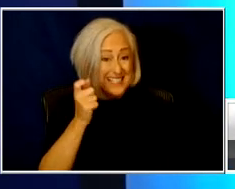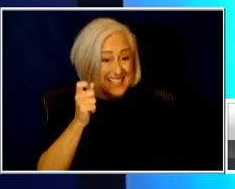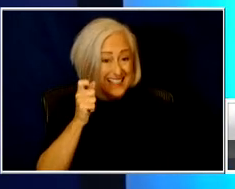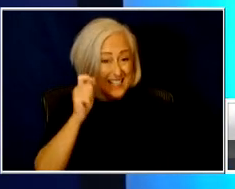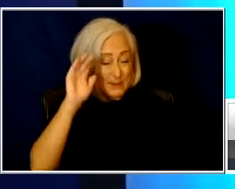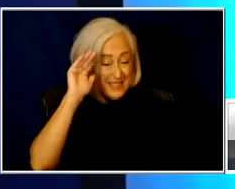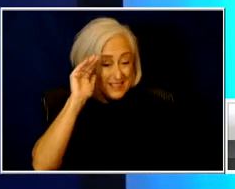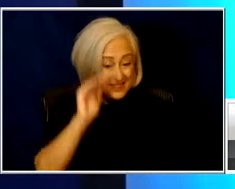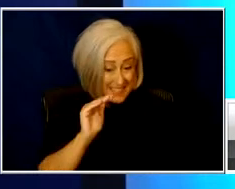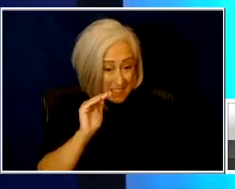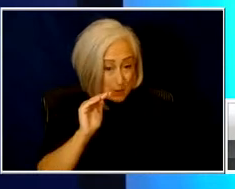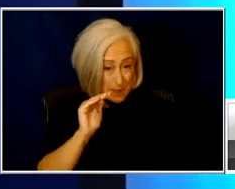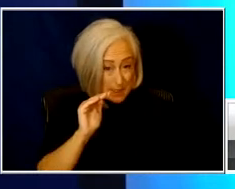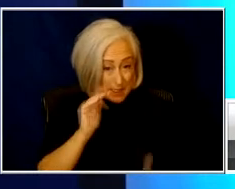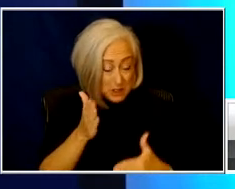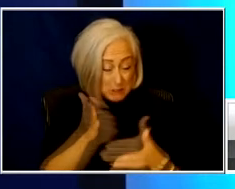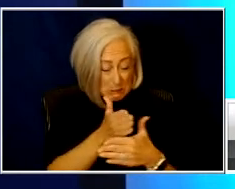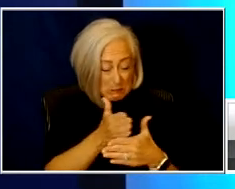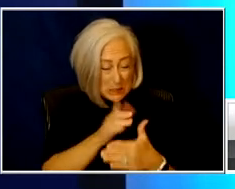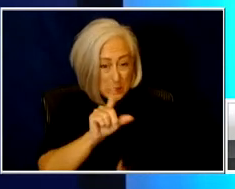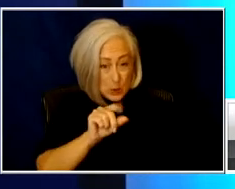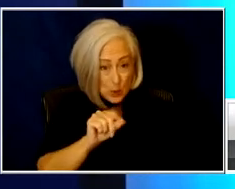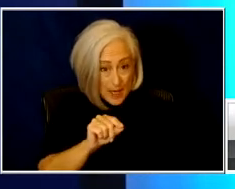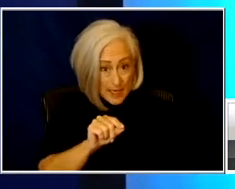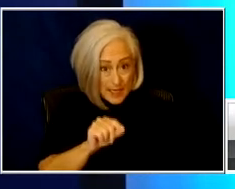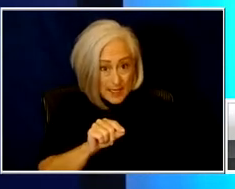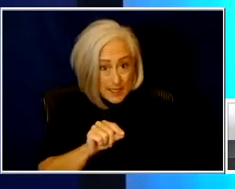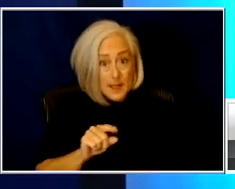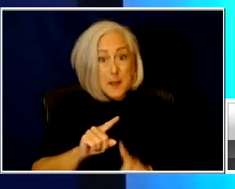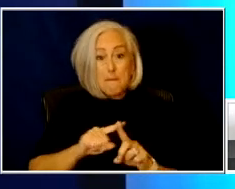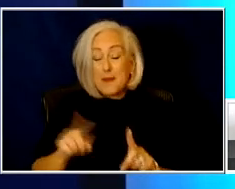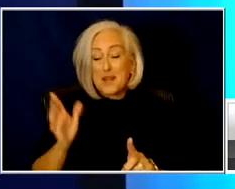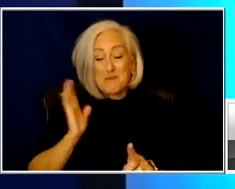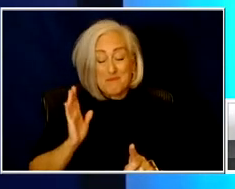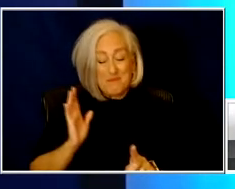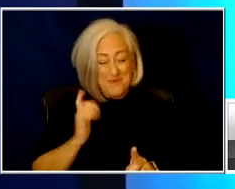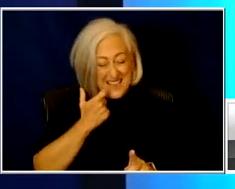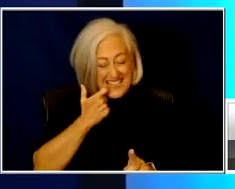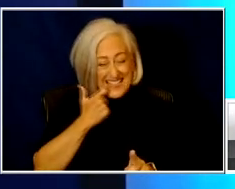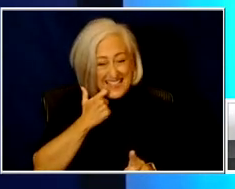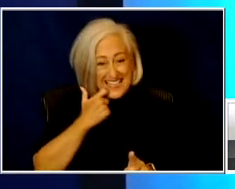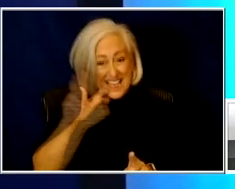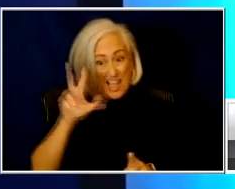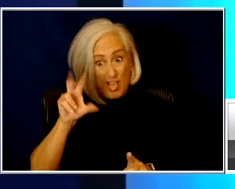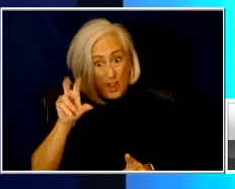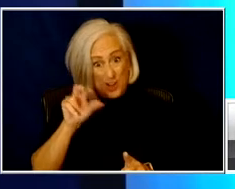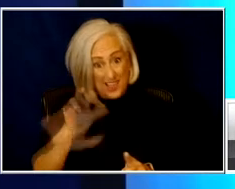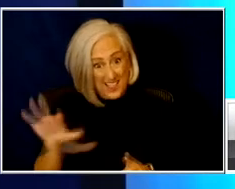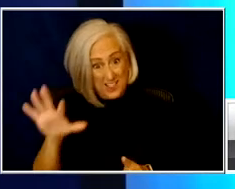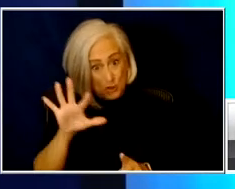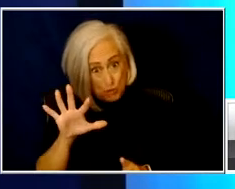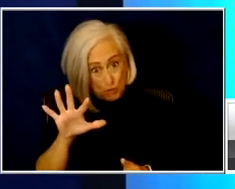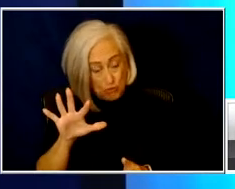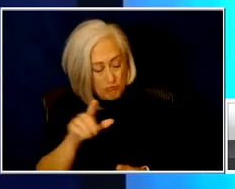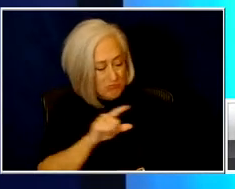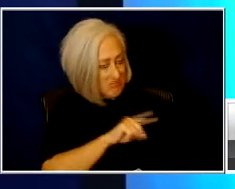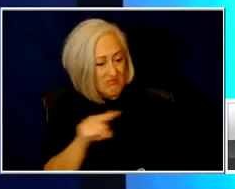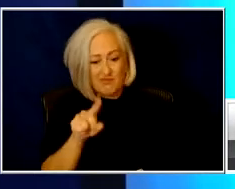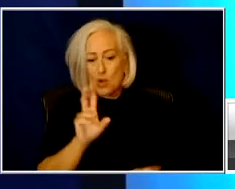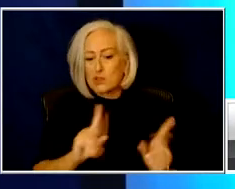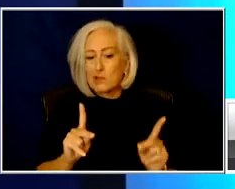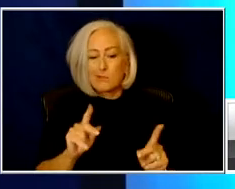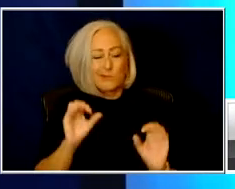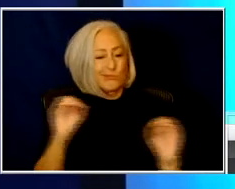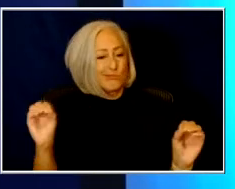staying in that lower 30s again the vast majority of these people are not vaccinated or not up to date